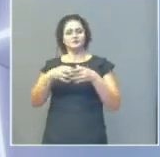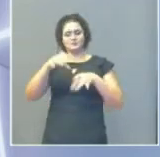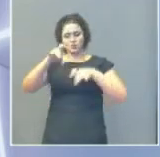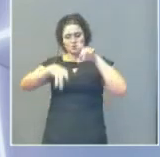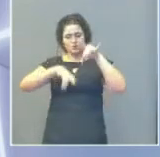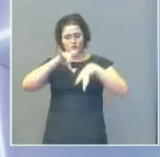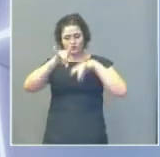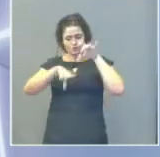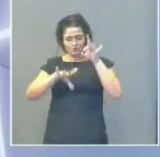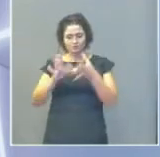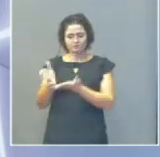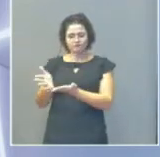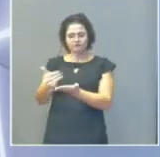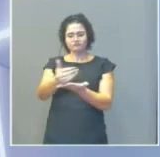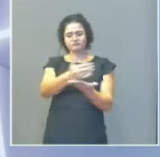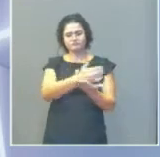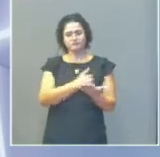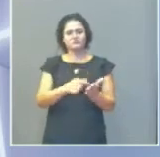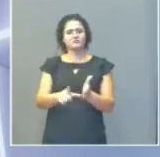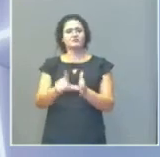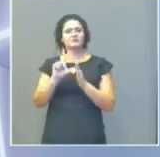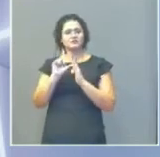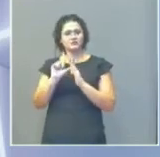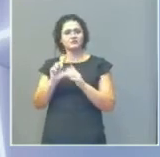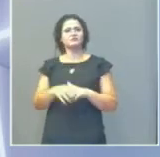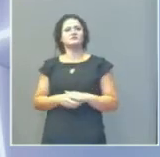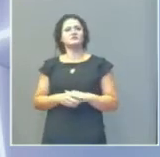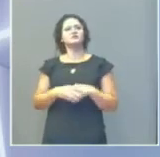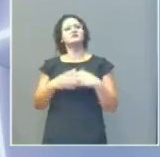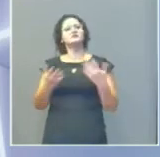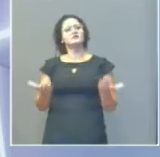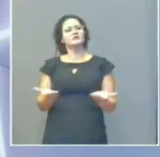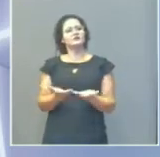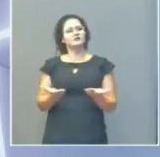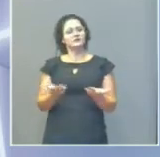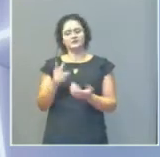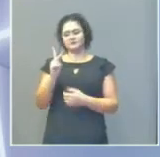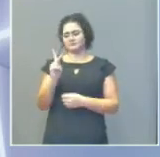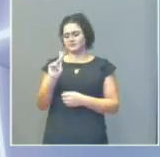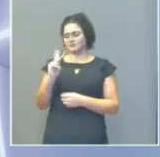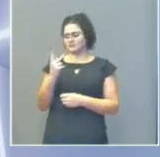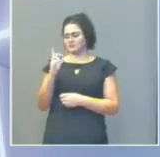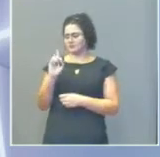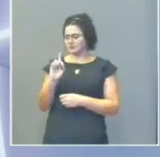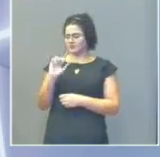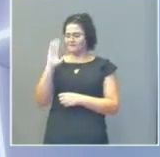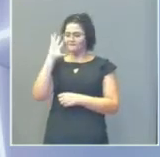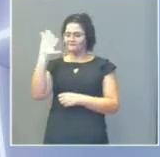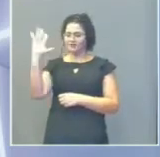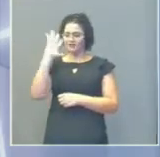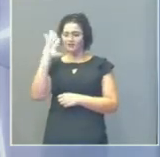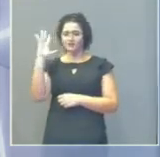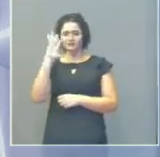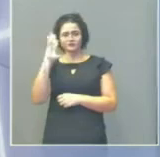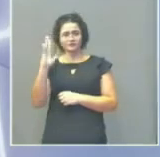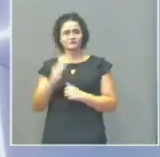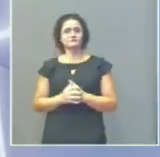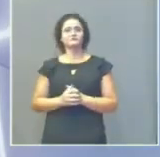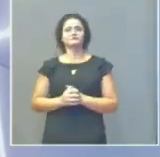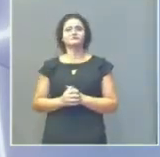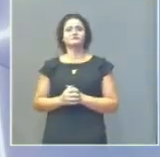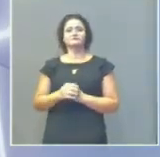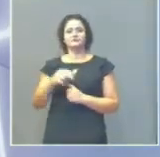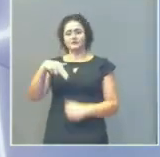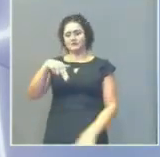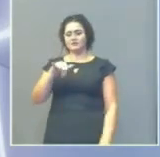evento organizou antecipadamente. Então, você vai ouvir agora o PhD em Filosofia pela Covenant University da